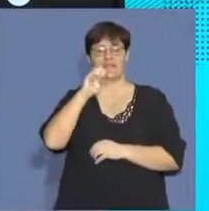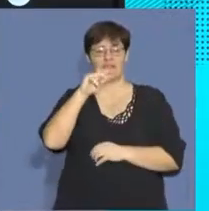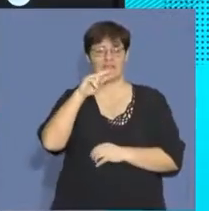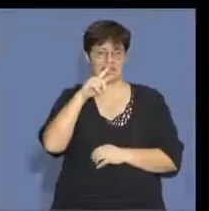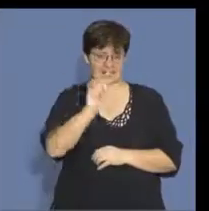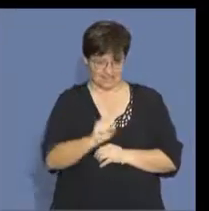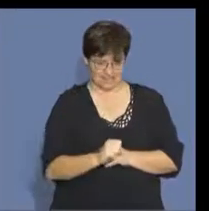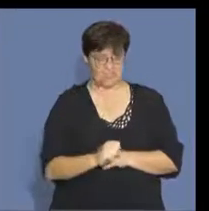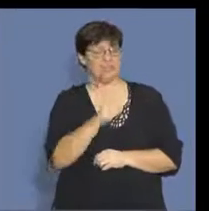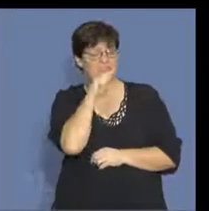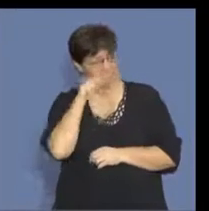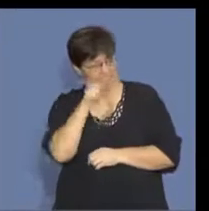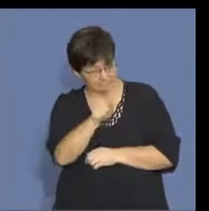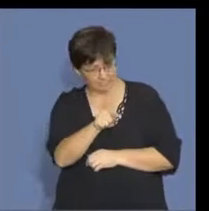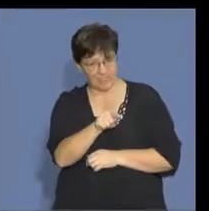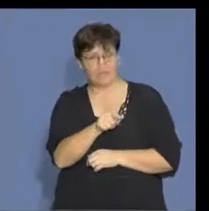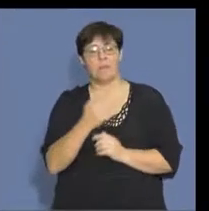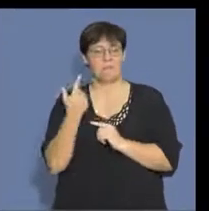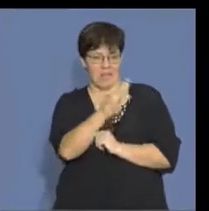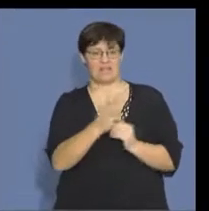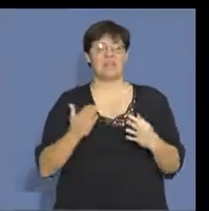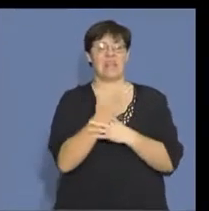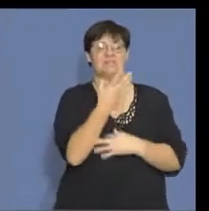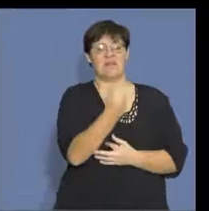what is now able to be accessed by plants.